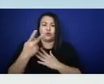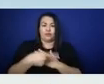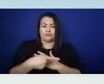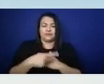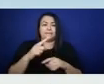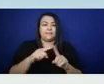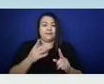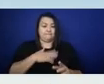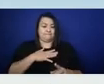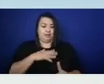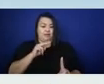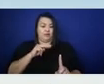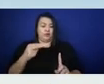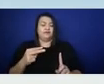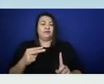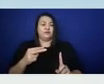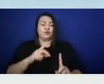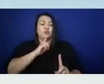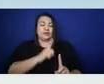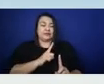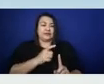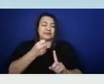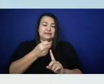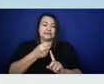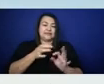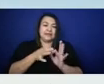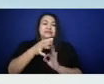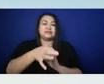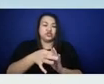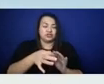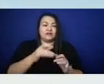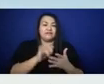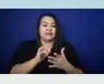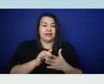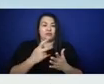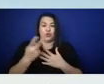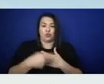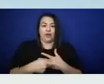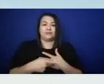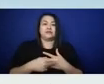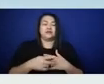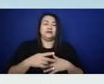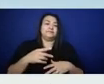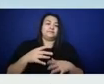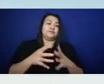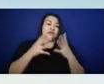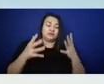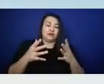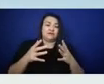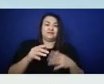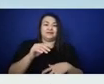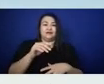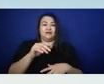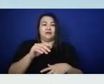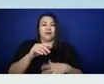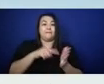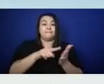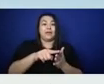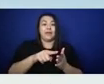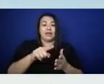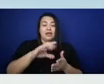to get the program up and running, but we will cover that because it is very similar and there's a lot of overlap, of course, with